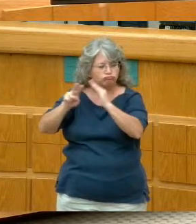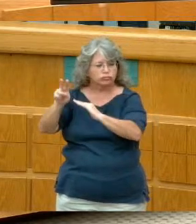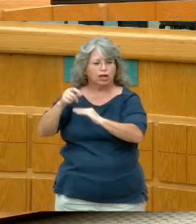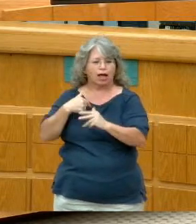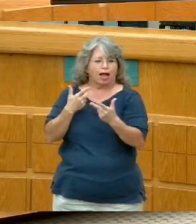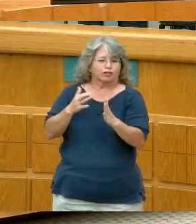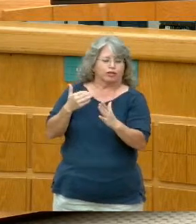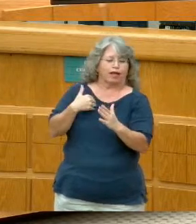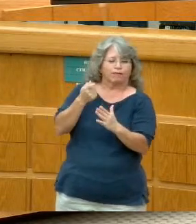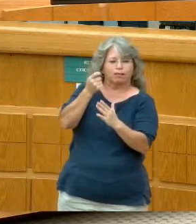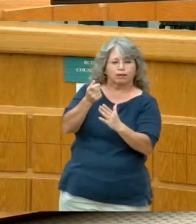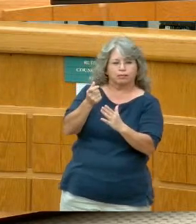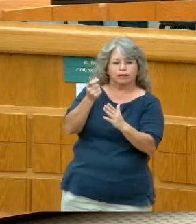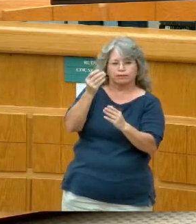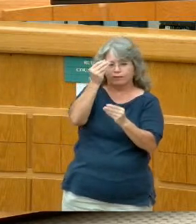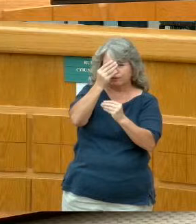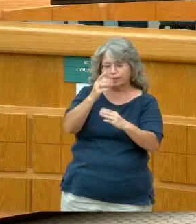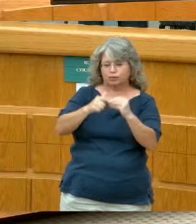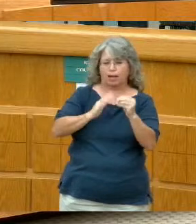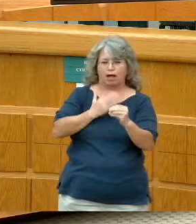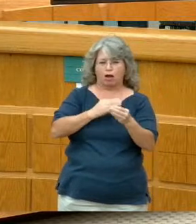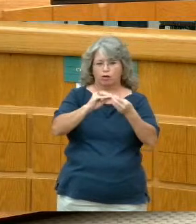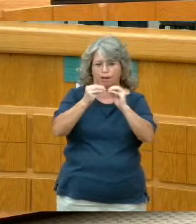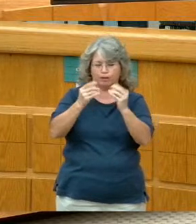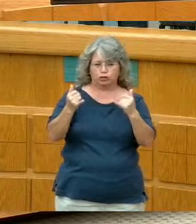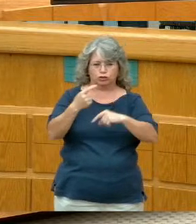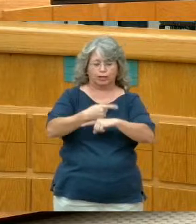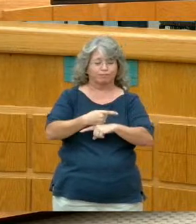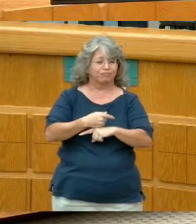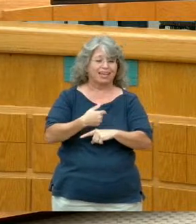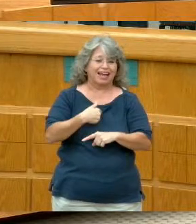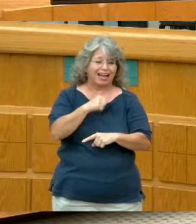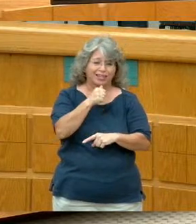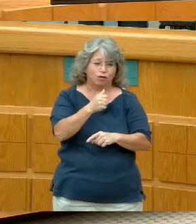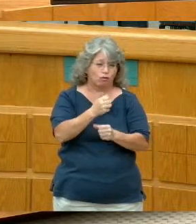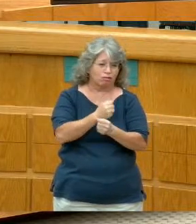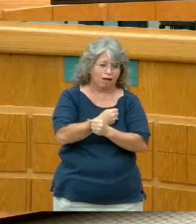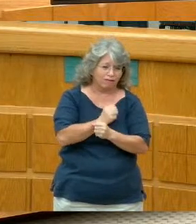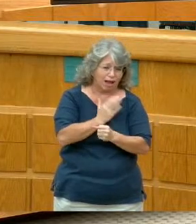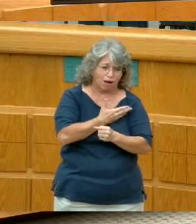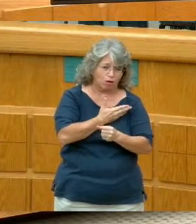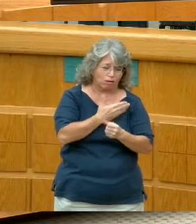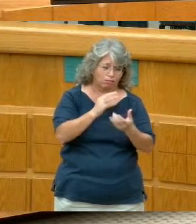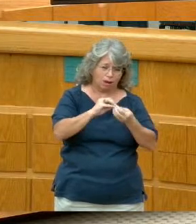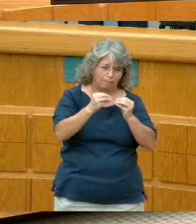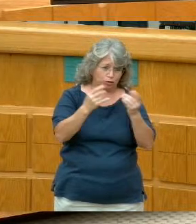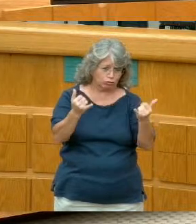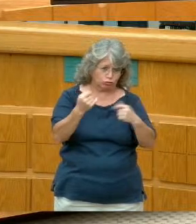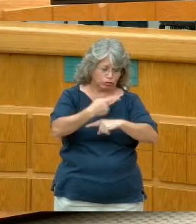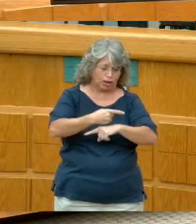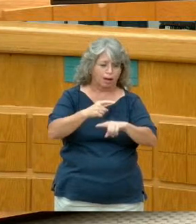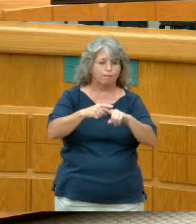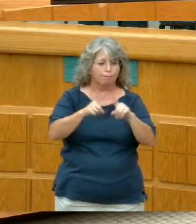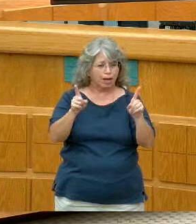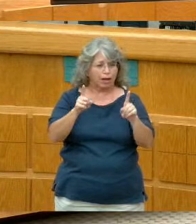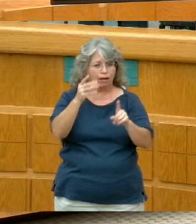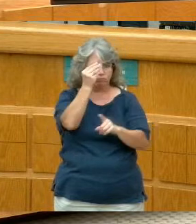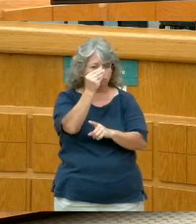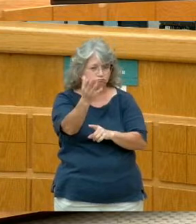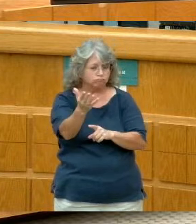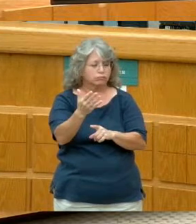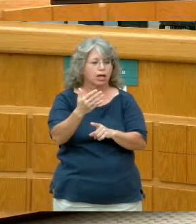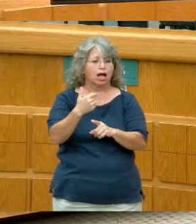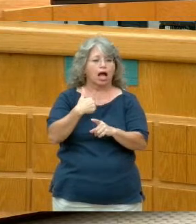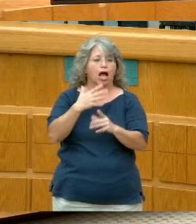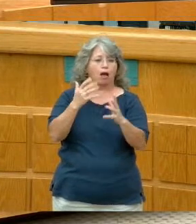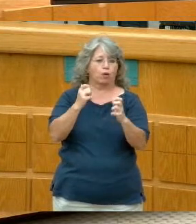I actually already have heads up on our numbers today. And although I don't really love the numbers today, let me just say